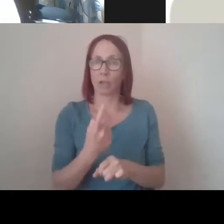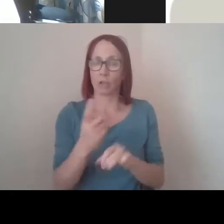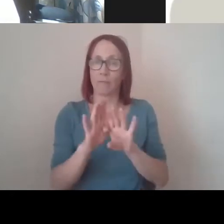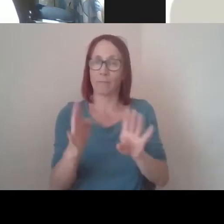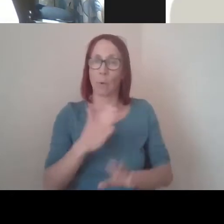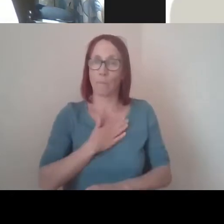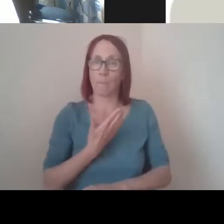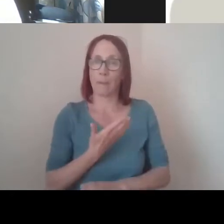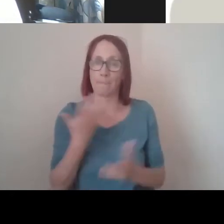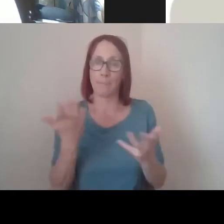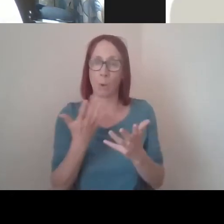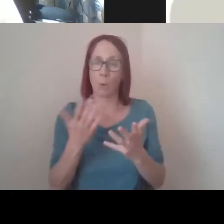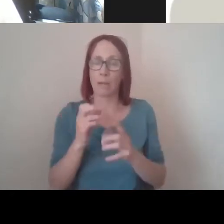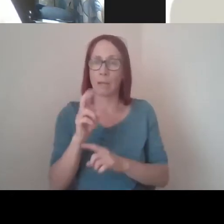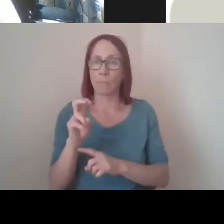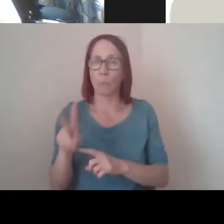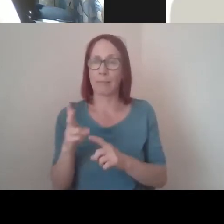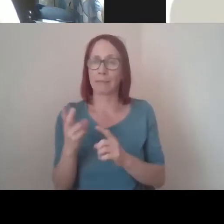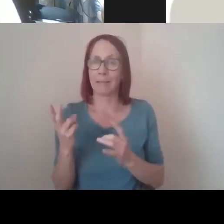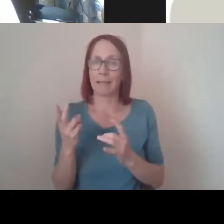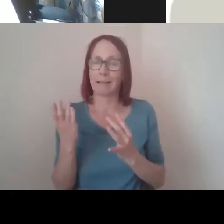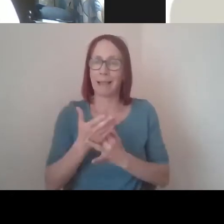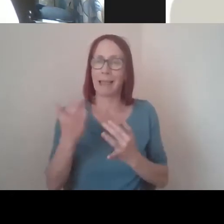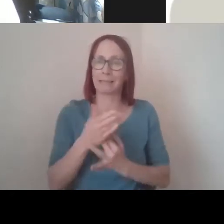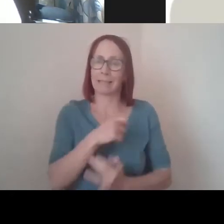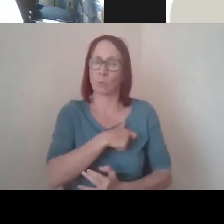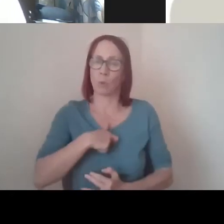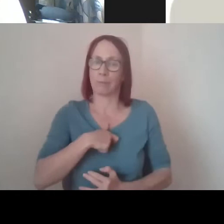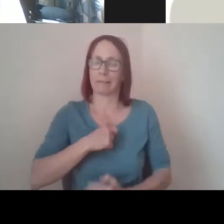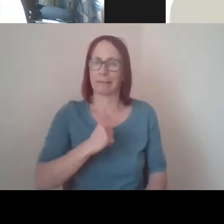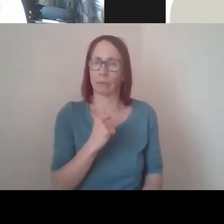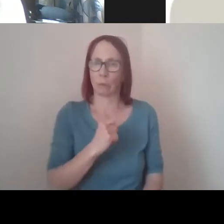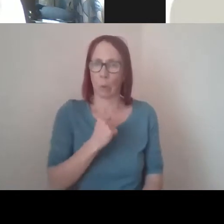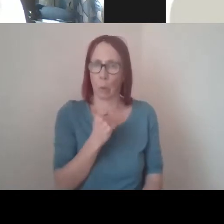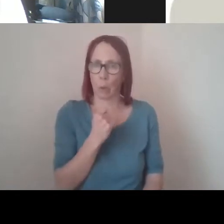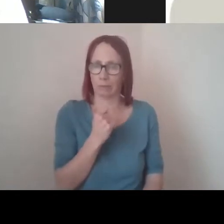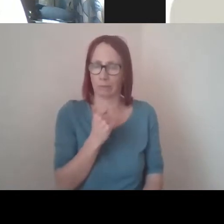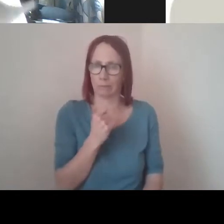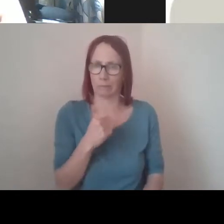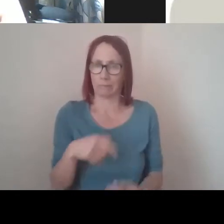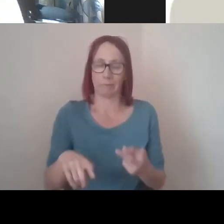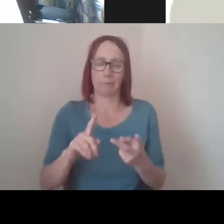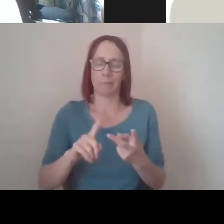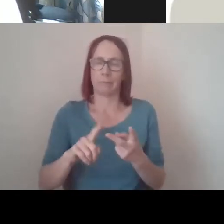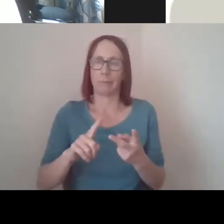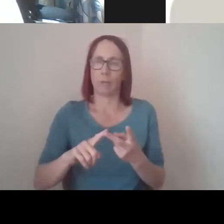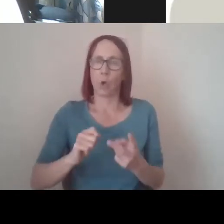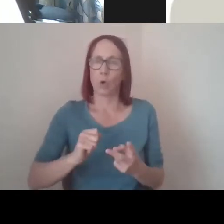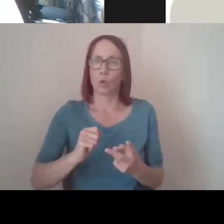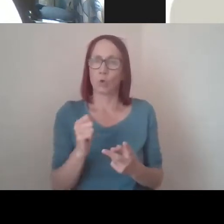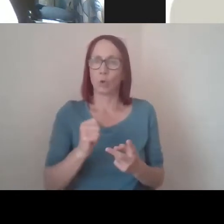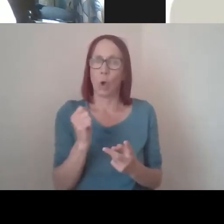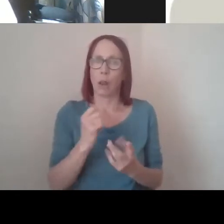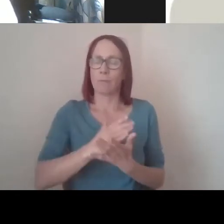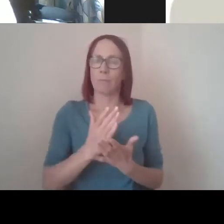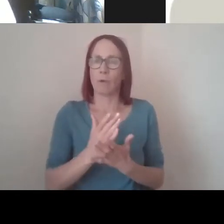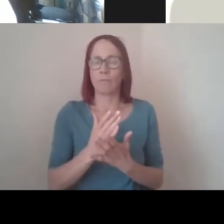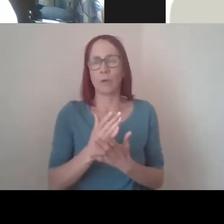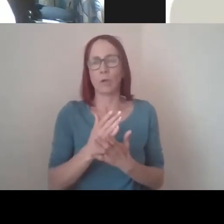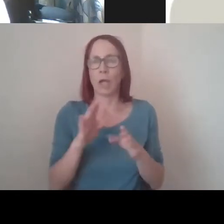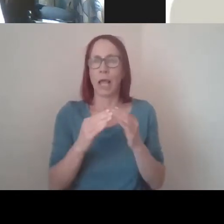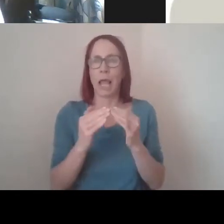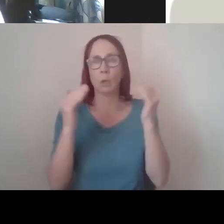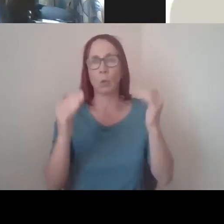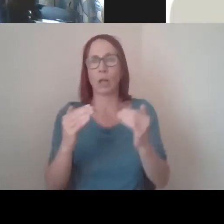with the Mobility and Access Committee for Scotland. Lesley is also a member of the Scotland Committee of the Equality and Human Rights Commission, and also